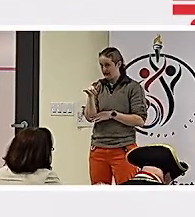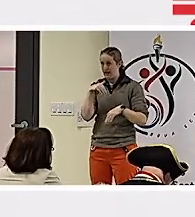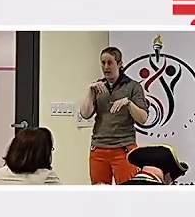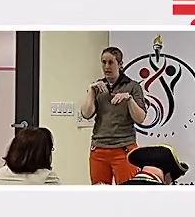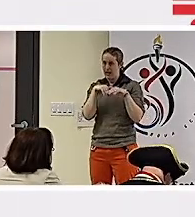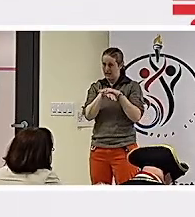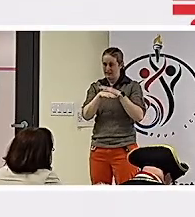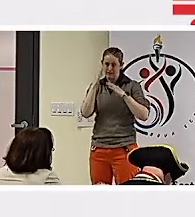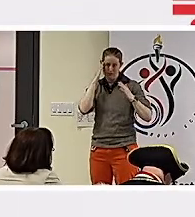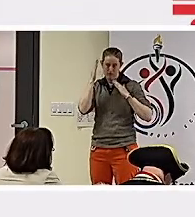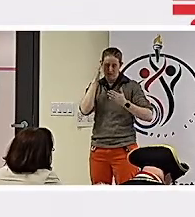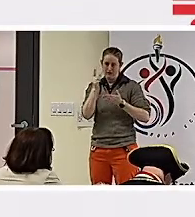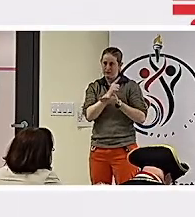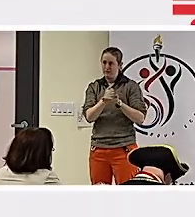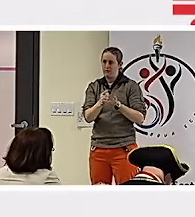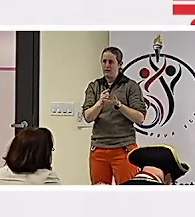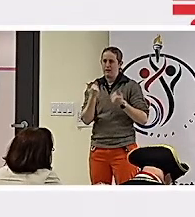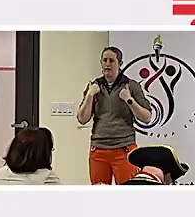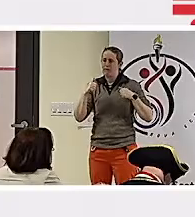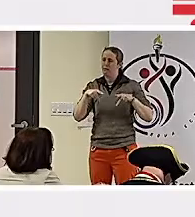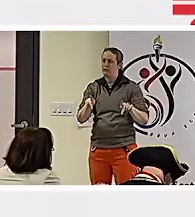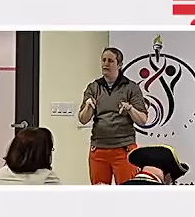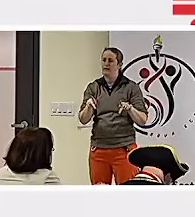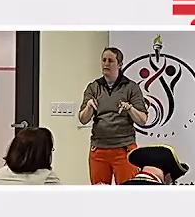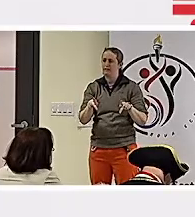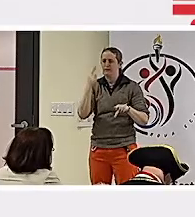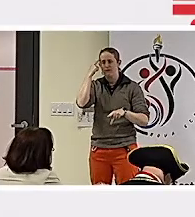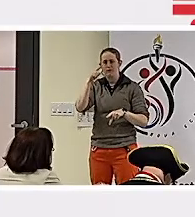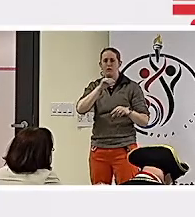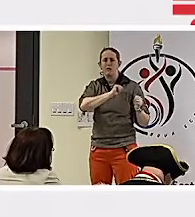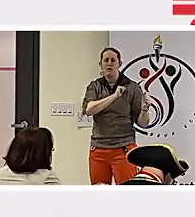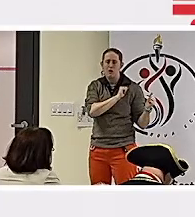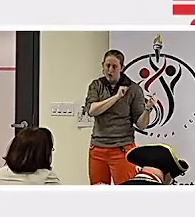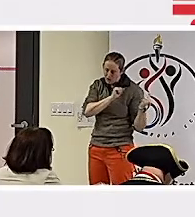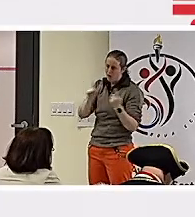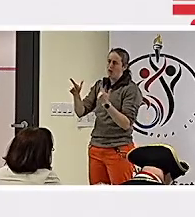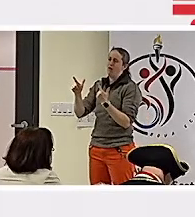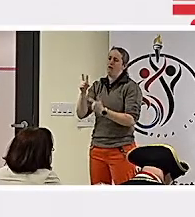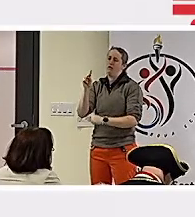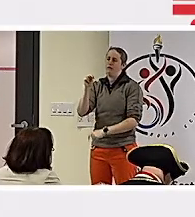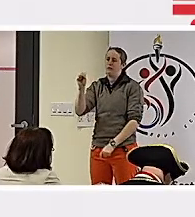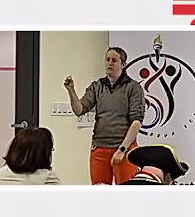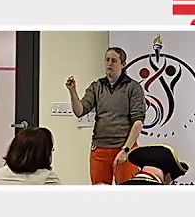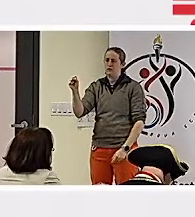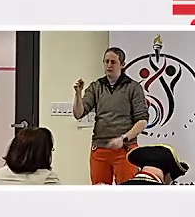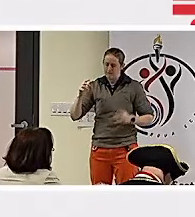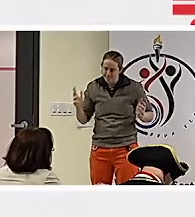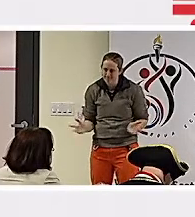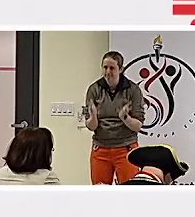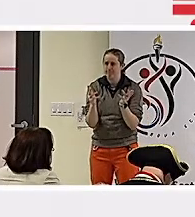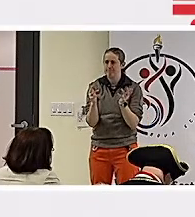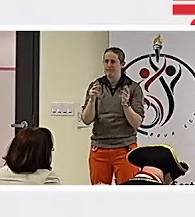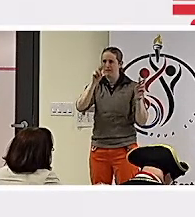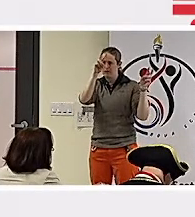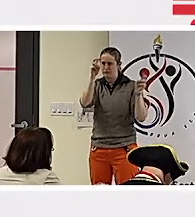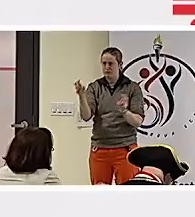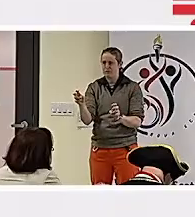an opportunity that allows all Nova Scotians to promote these issues. Through lectures,